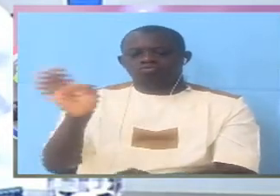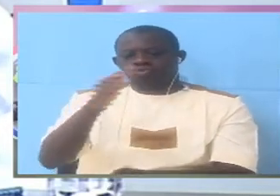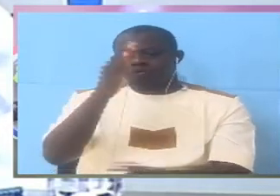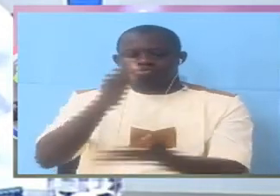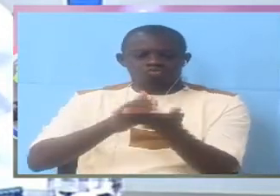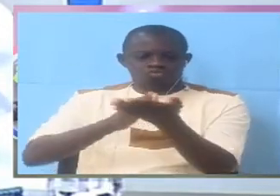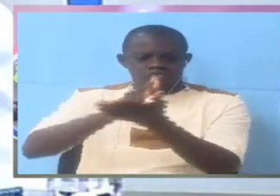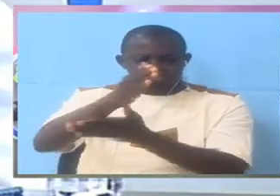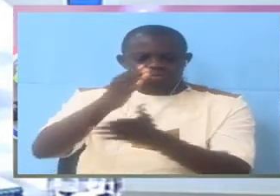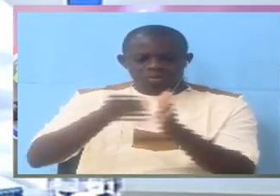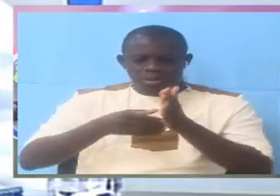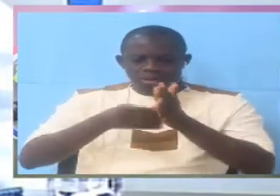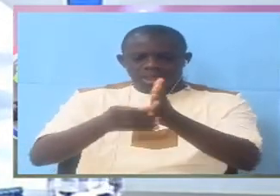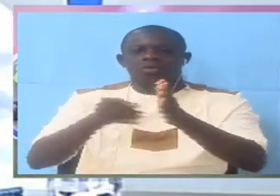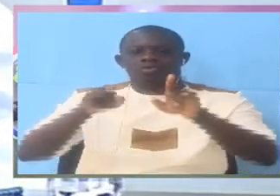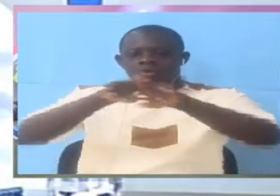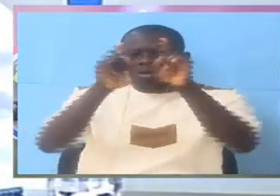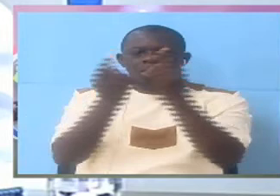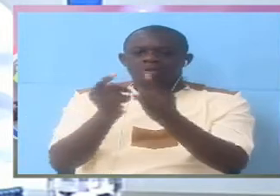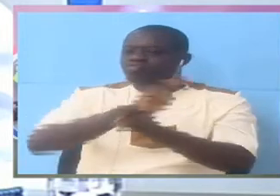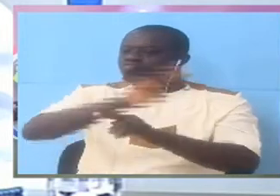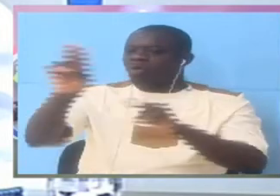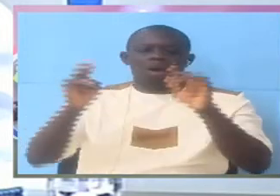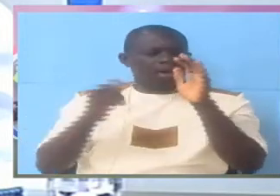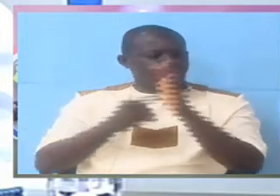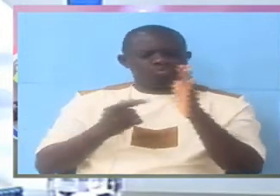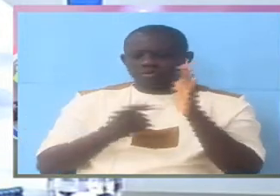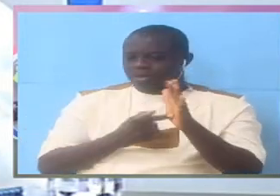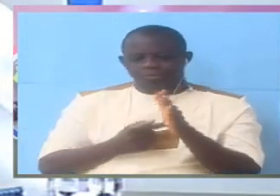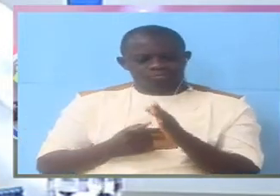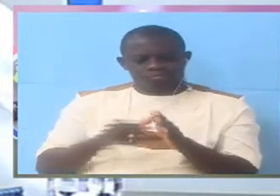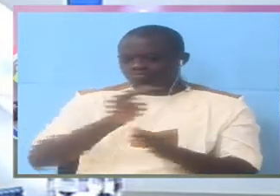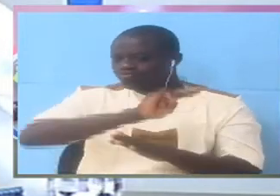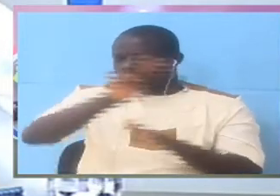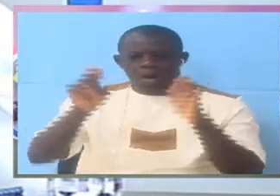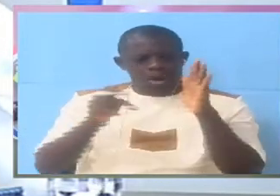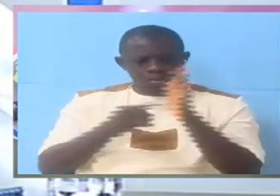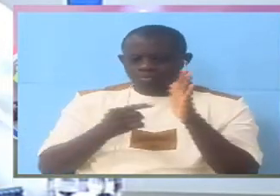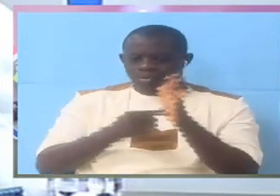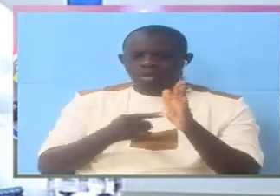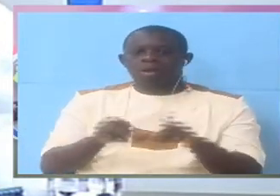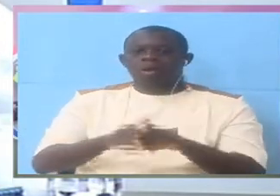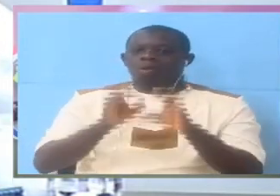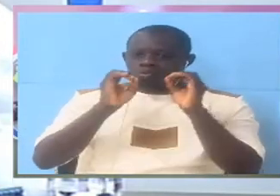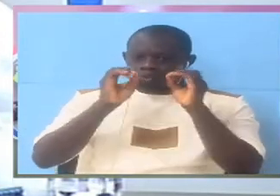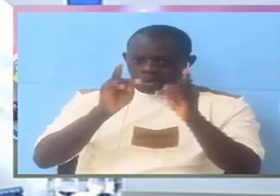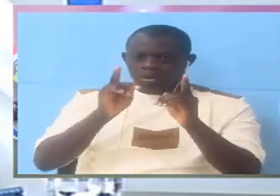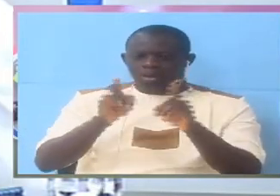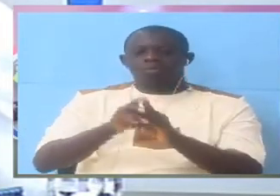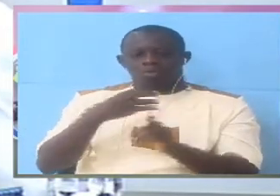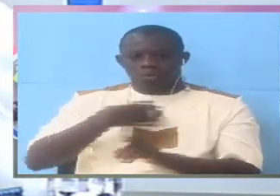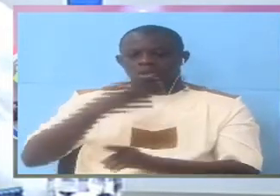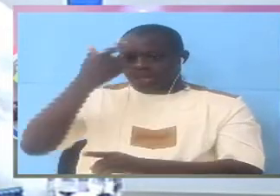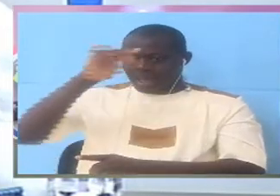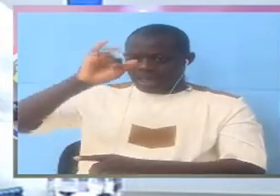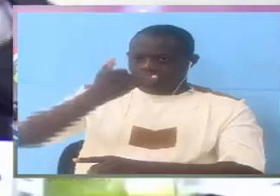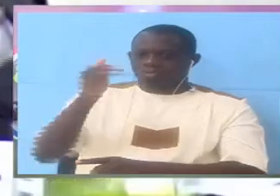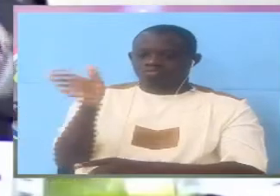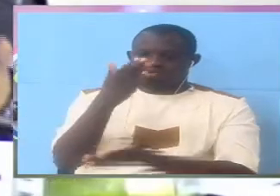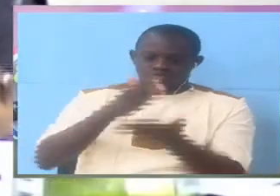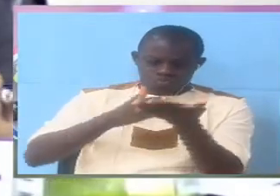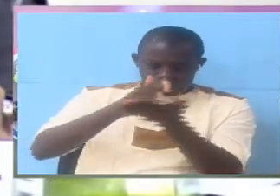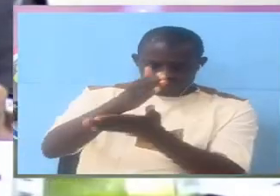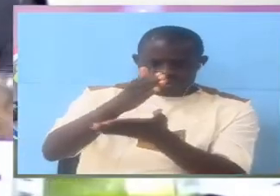does not matter where it goes through. It matters. It does not matter where it... Okay, let's agree. It goes through the DG. Good. And the DG